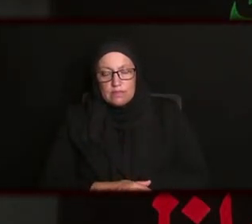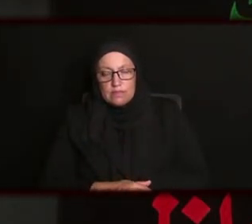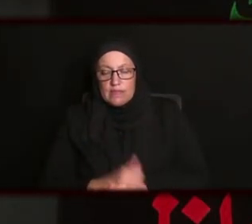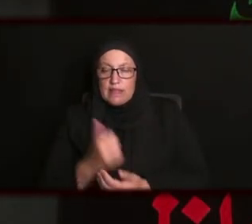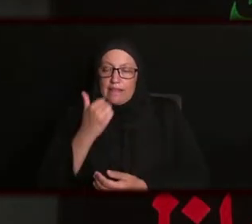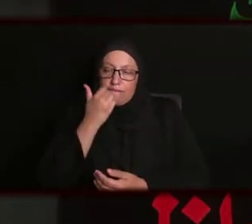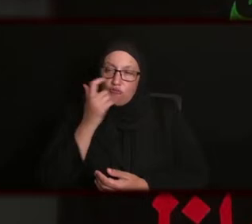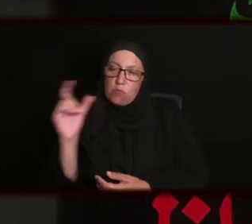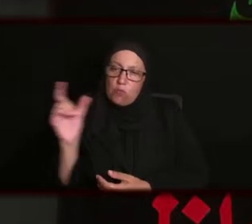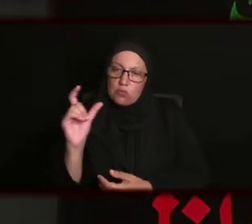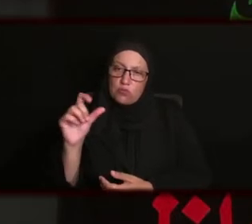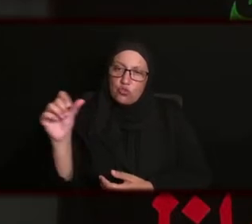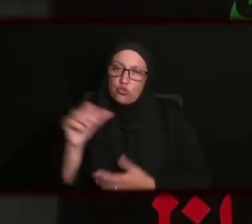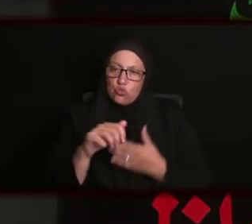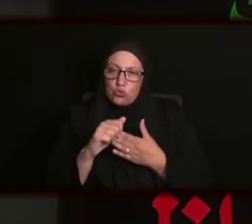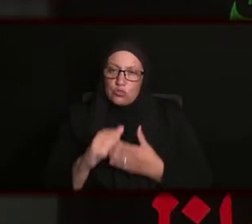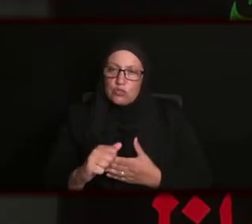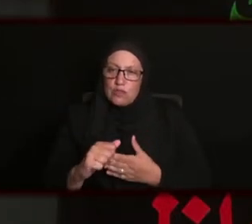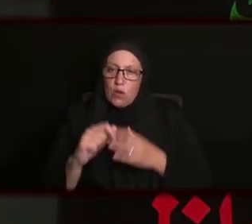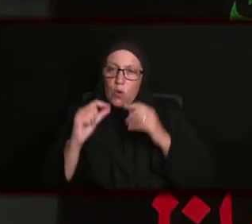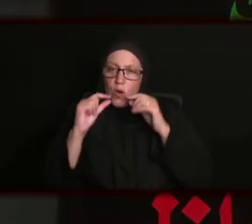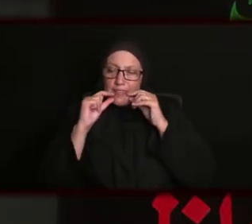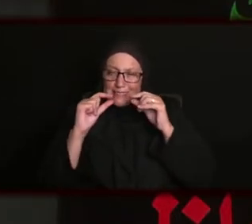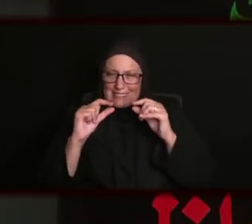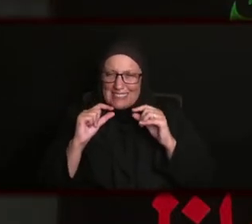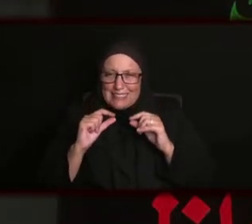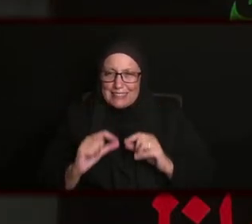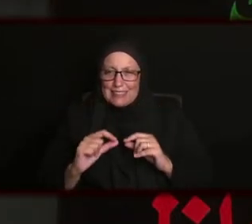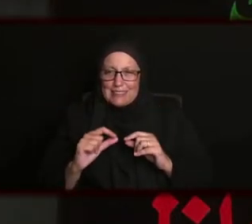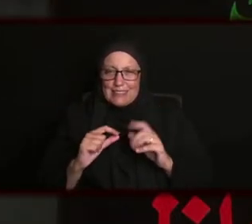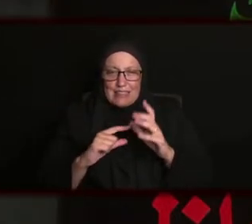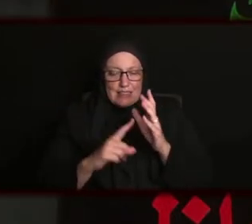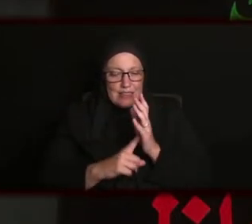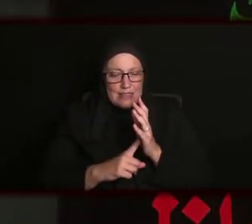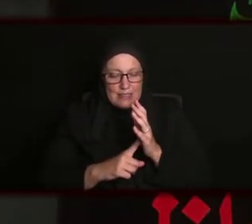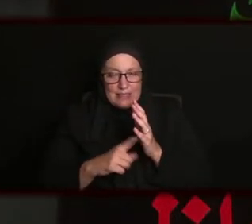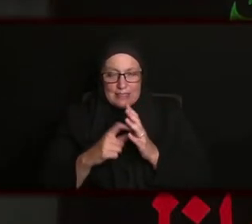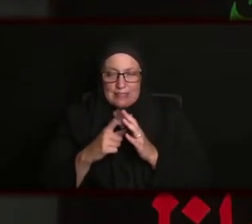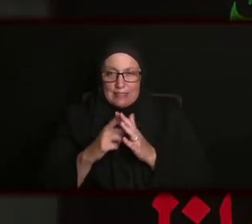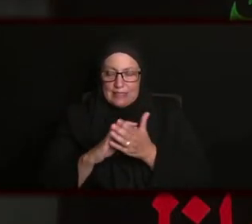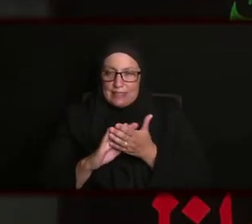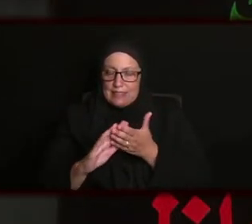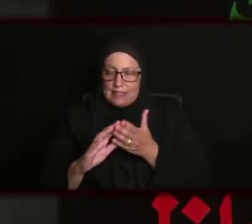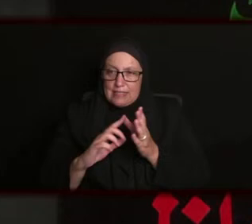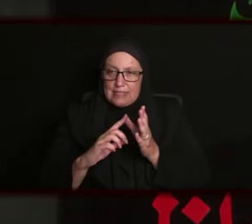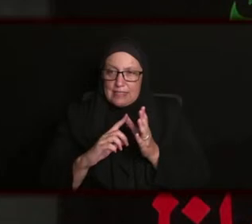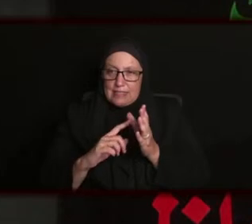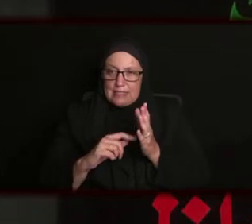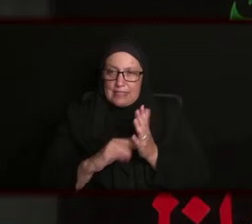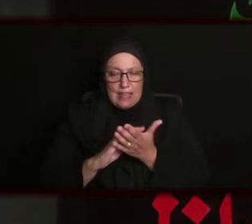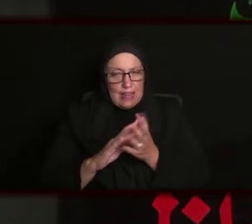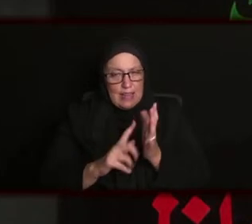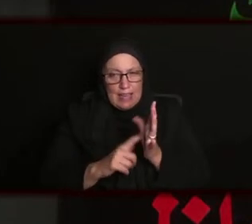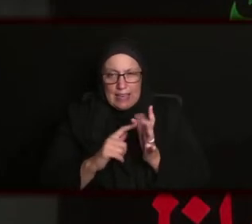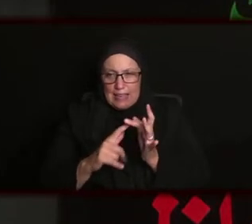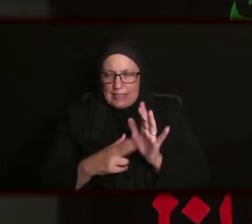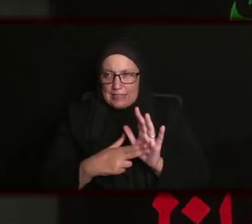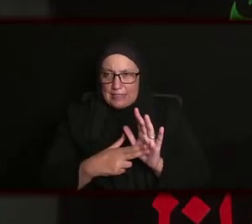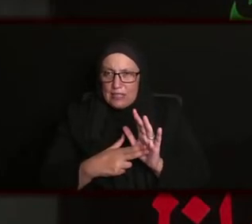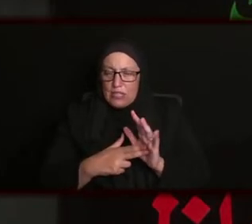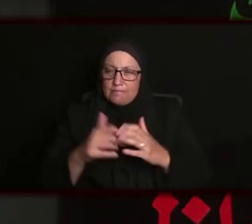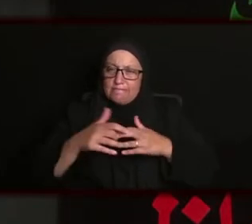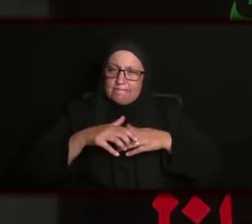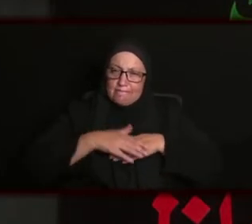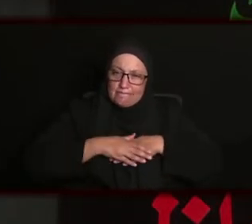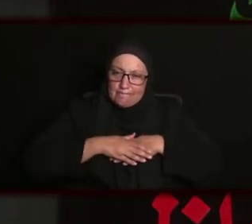guidance. Hadith al-Thaqalain is a very famous hadith that Shia and Sunni narrate it. The difference is that the